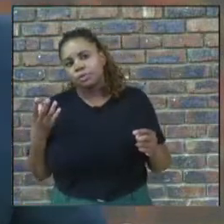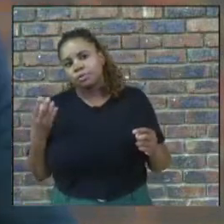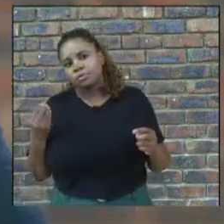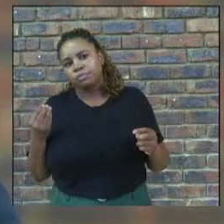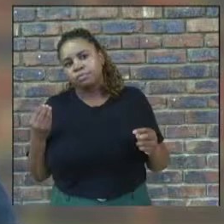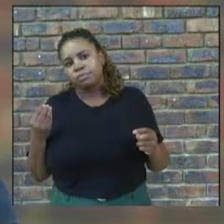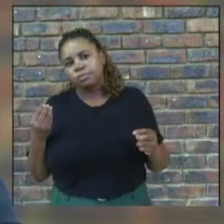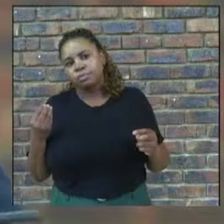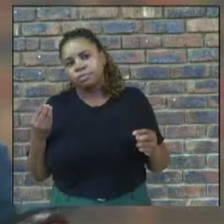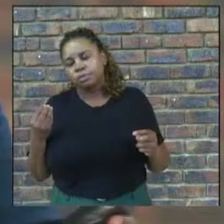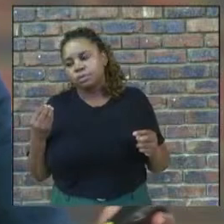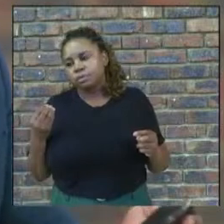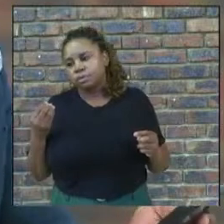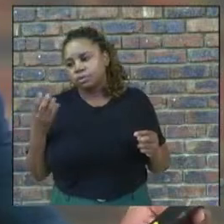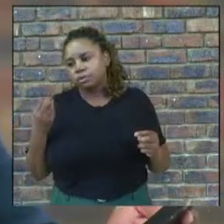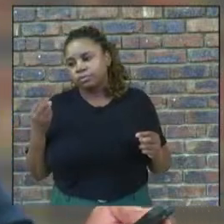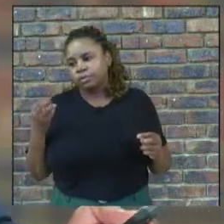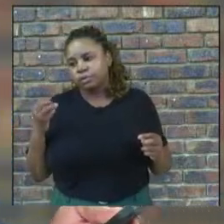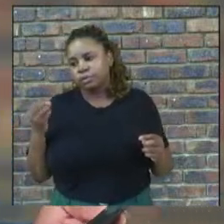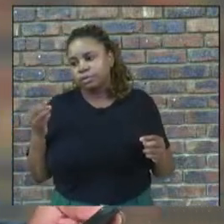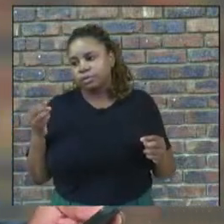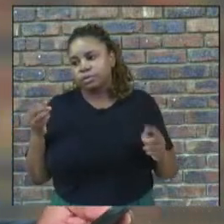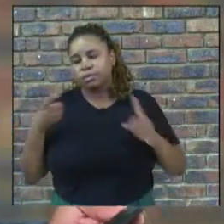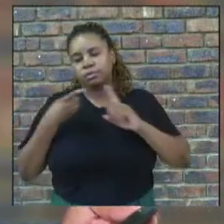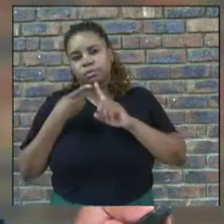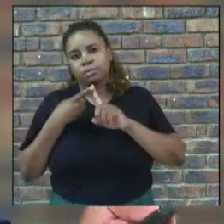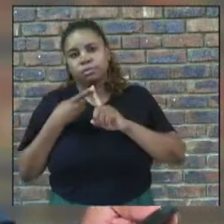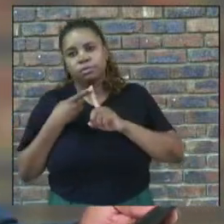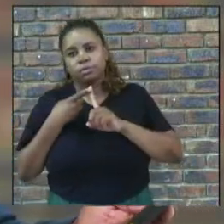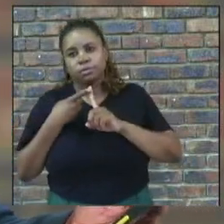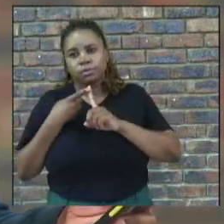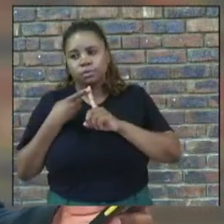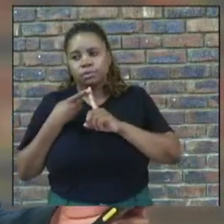few numbers there. One is, the office number is